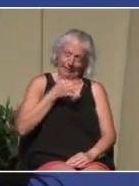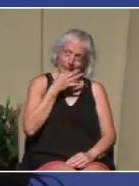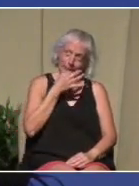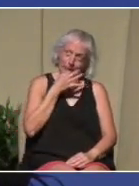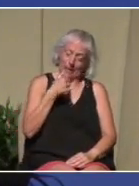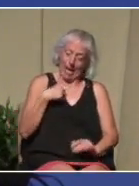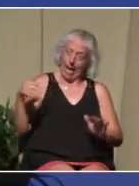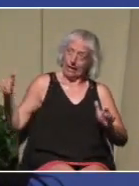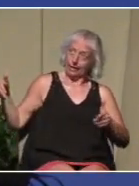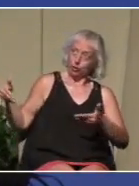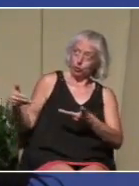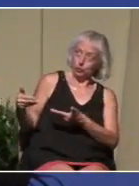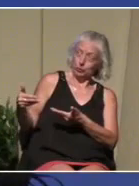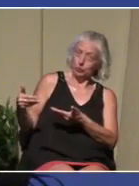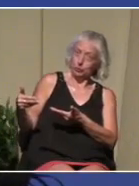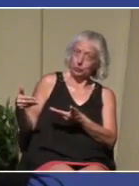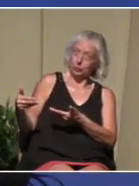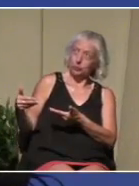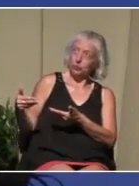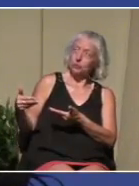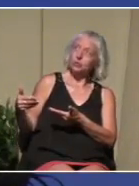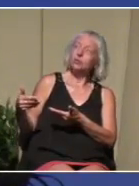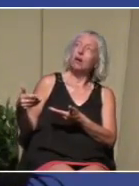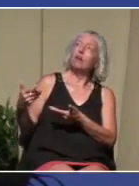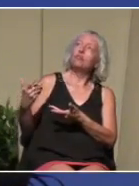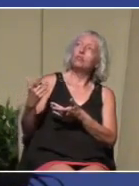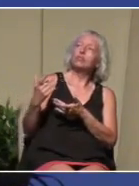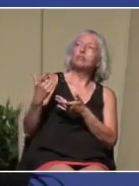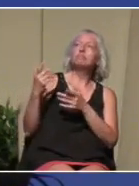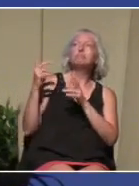going to be introducing the divorce care